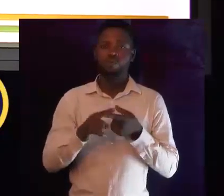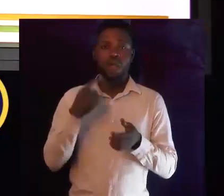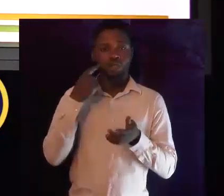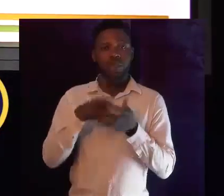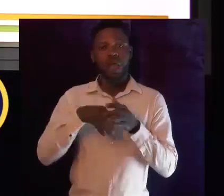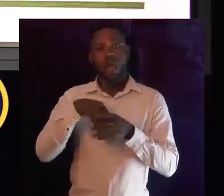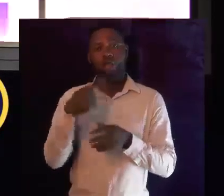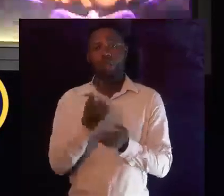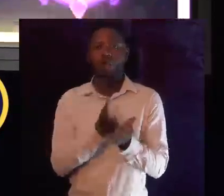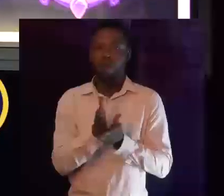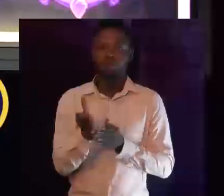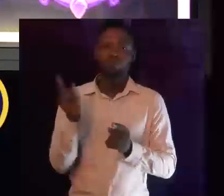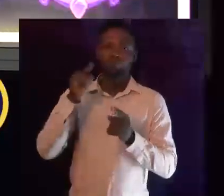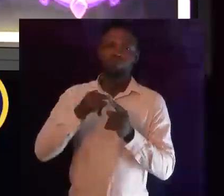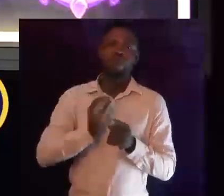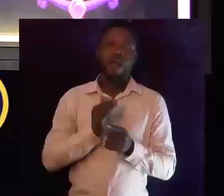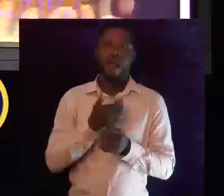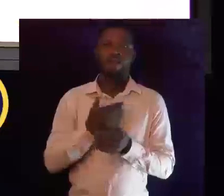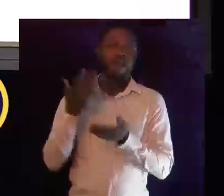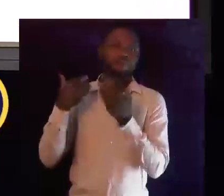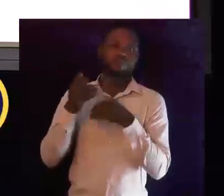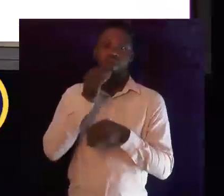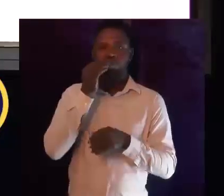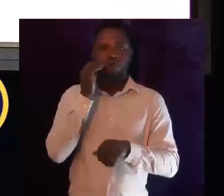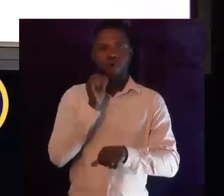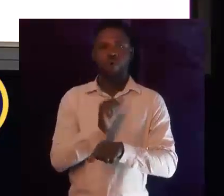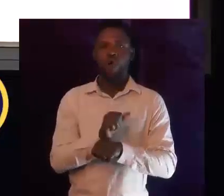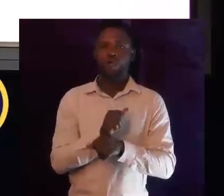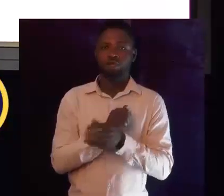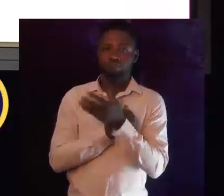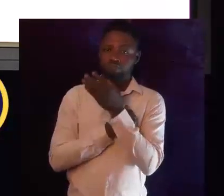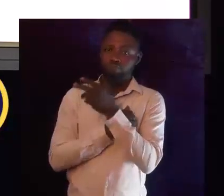have to check out the correction to our previous homework.